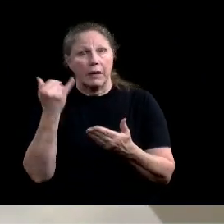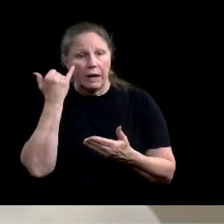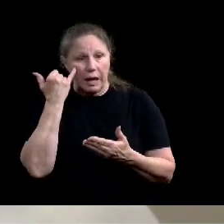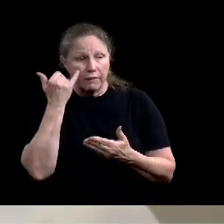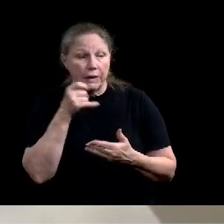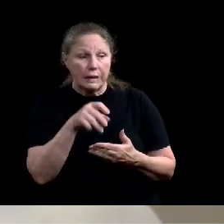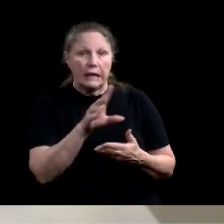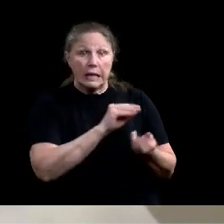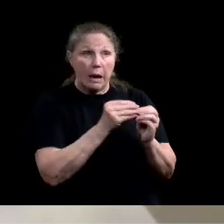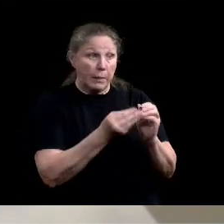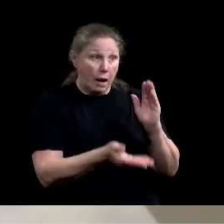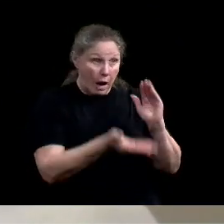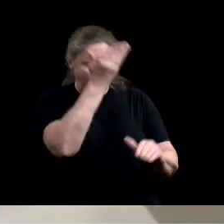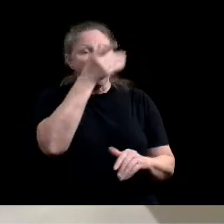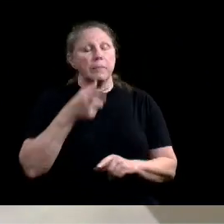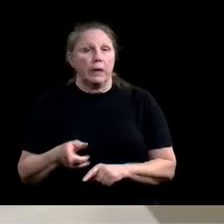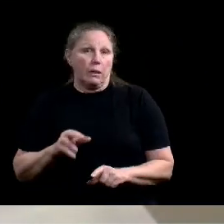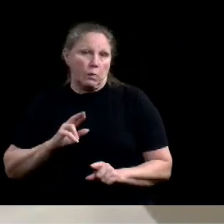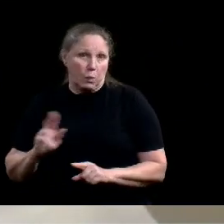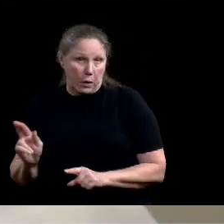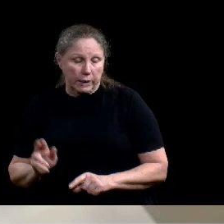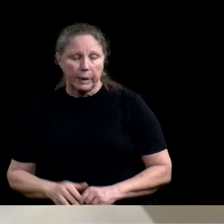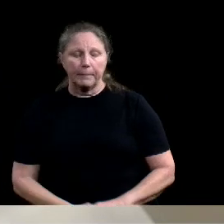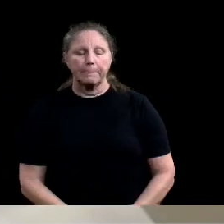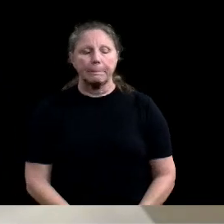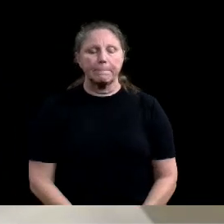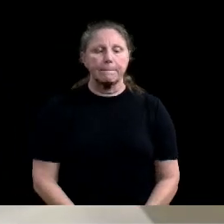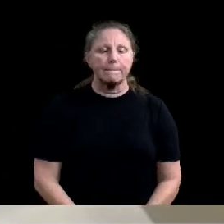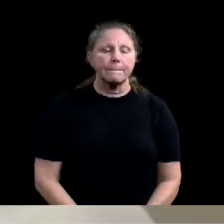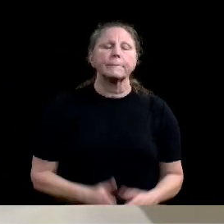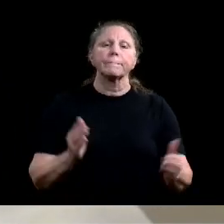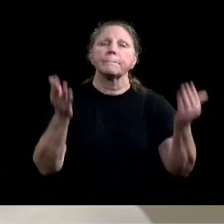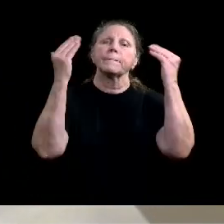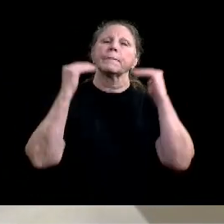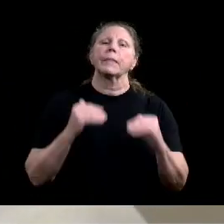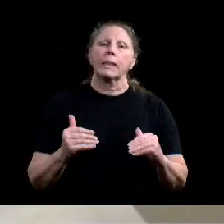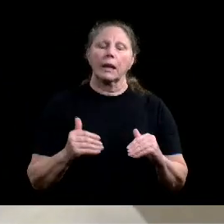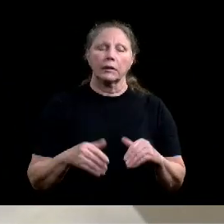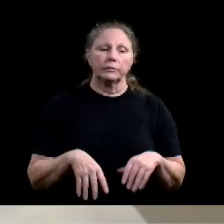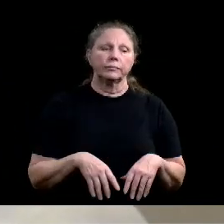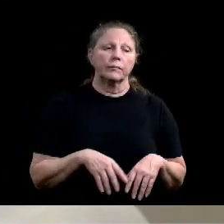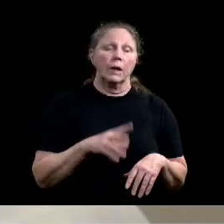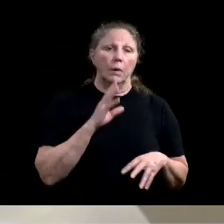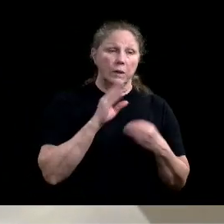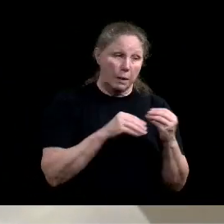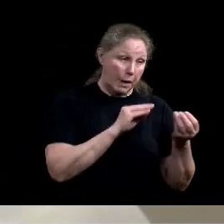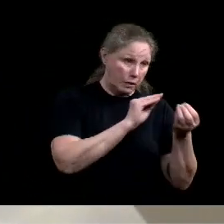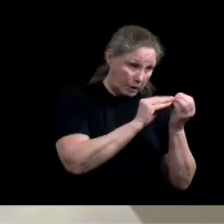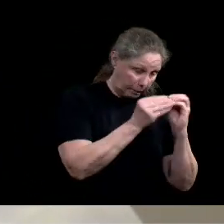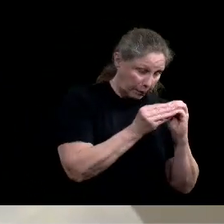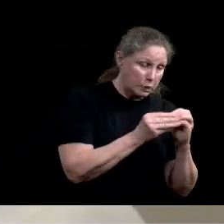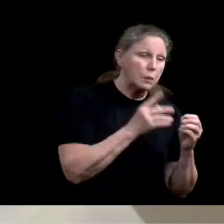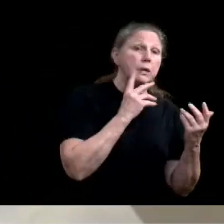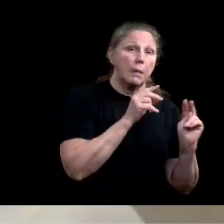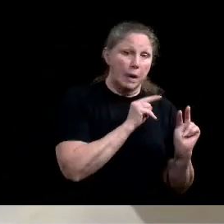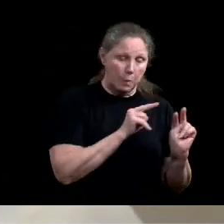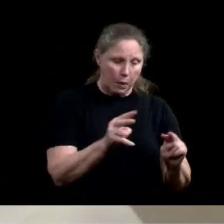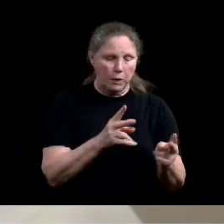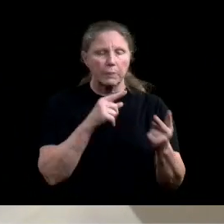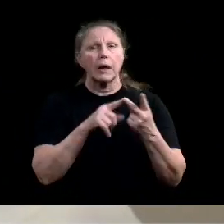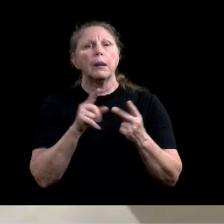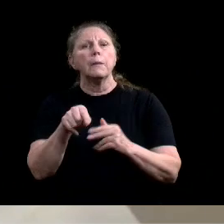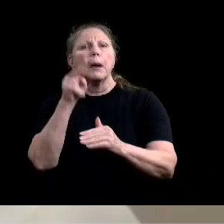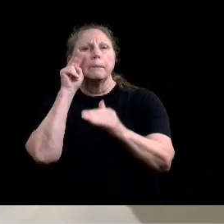Now we've talked some about the numbers and some about monitoring. I also wanted to mention projections for the state of Texas and maybe a little